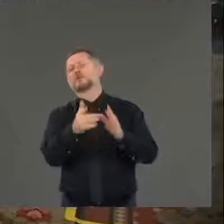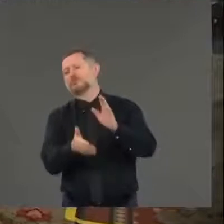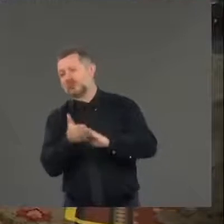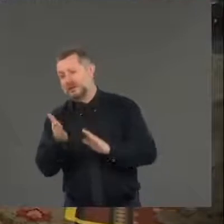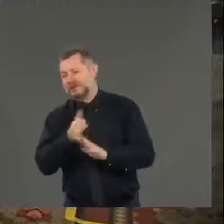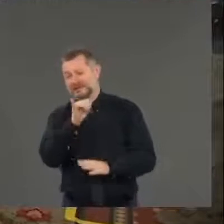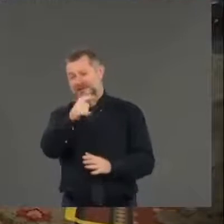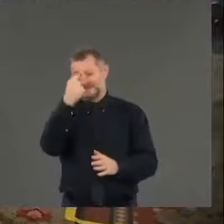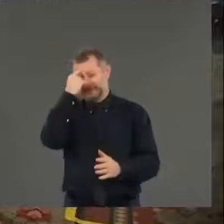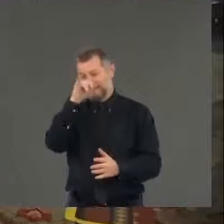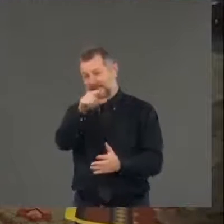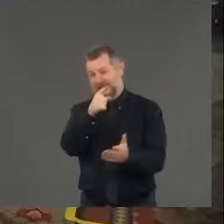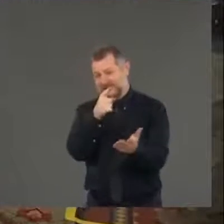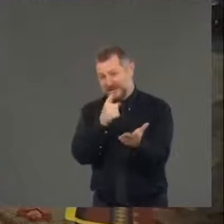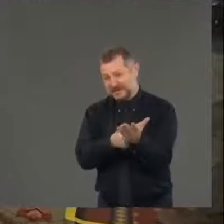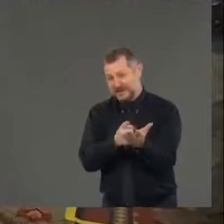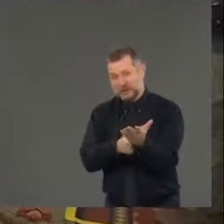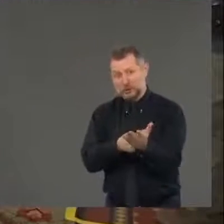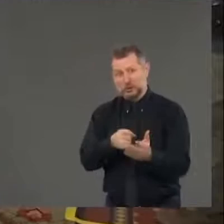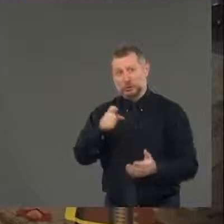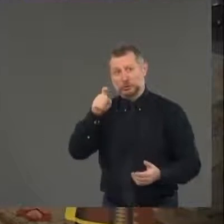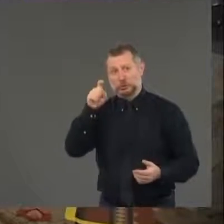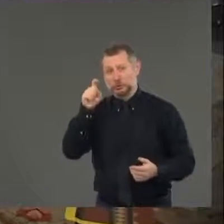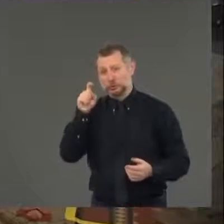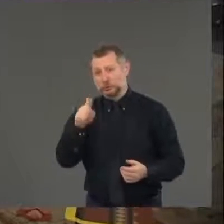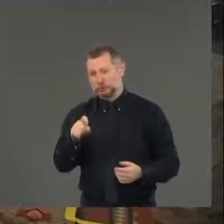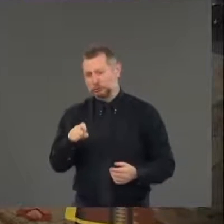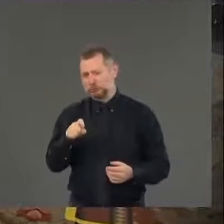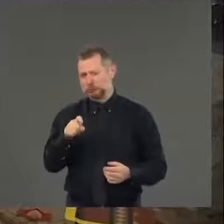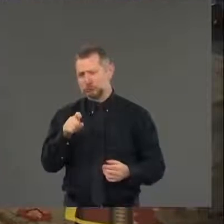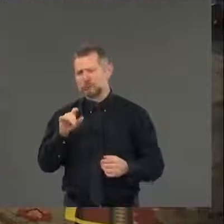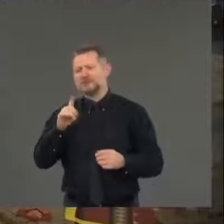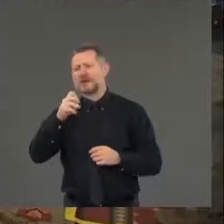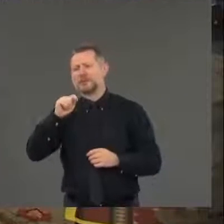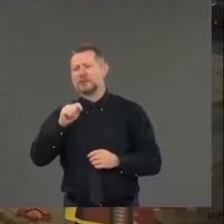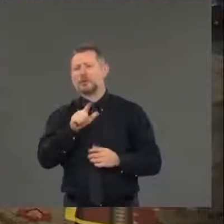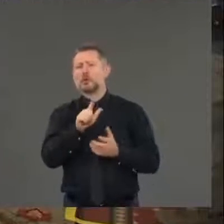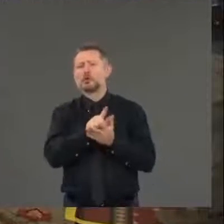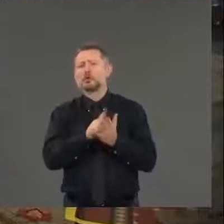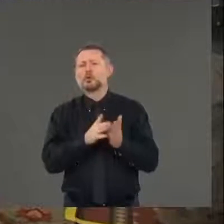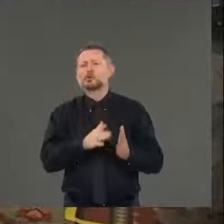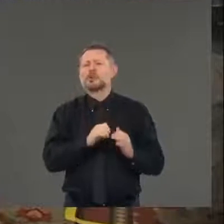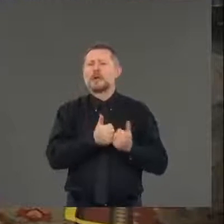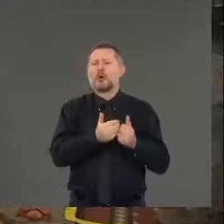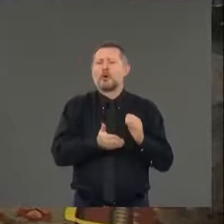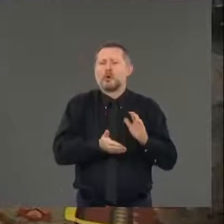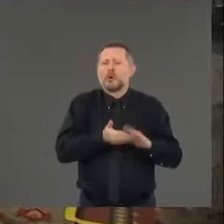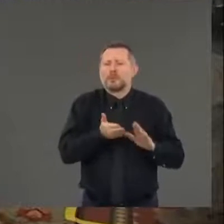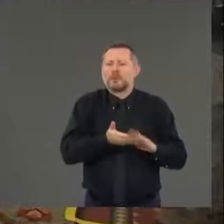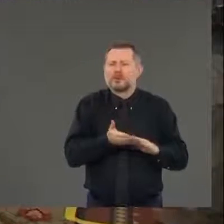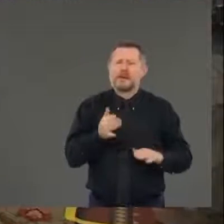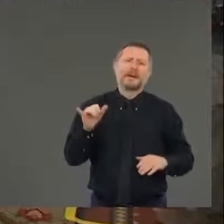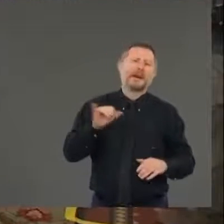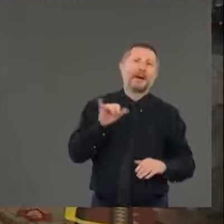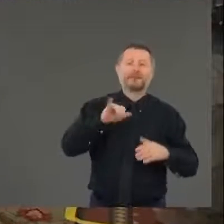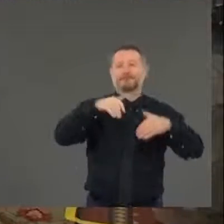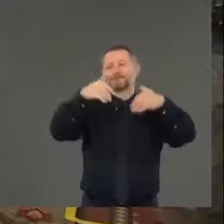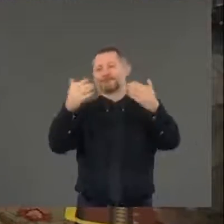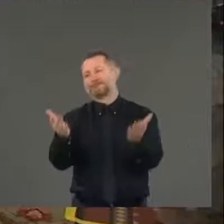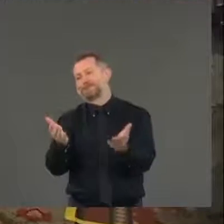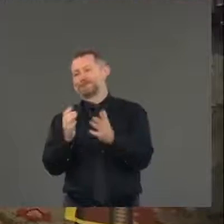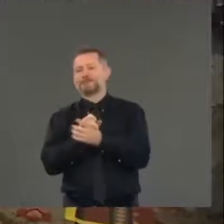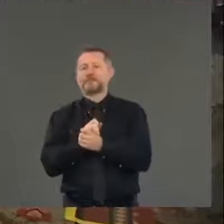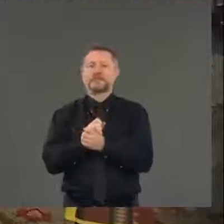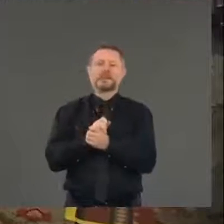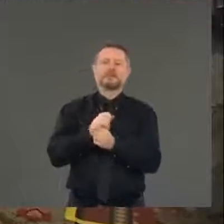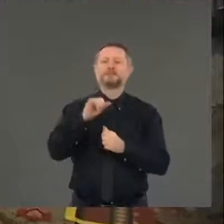that plan brought forward should also extend to how DA offices operate their operations? Such as, do we need to also be